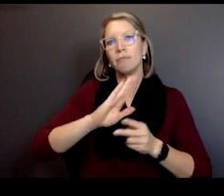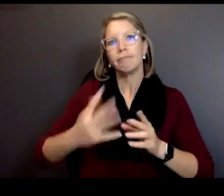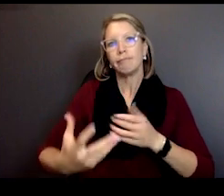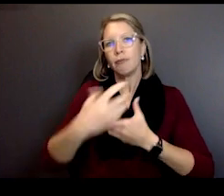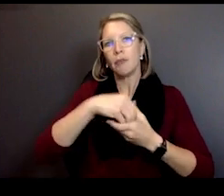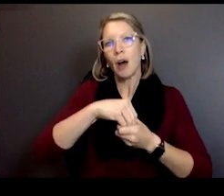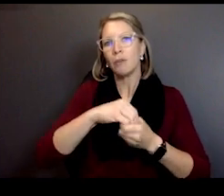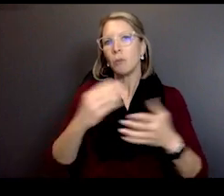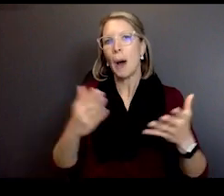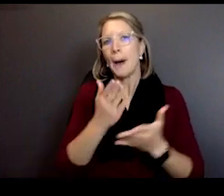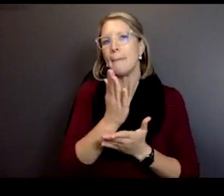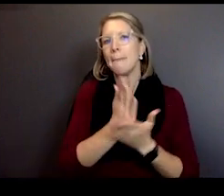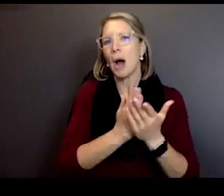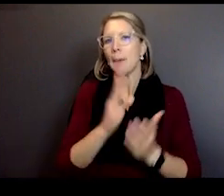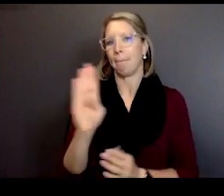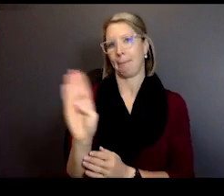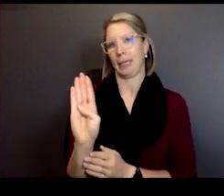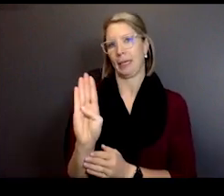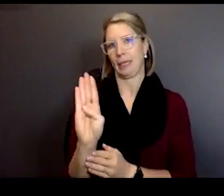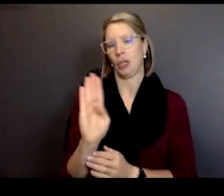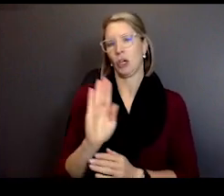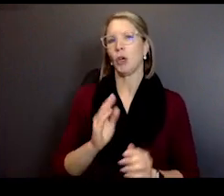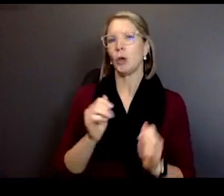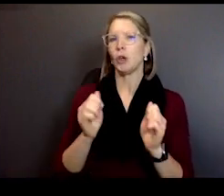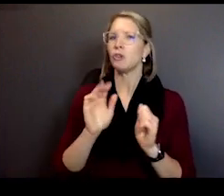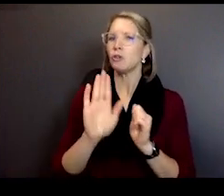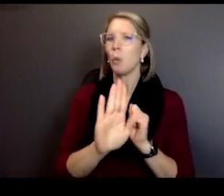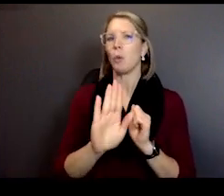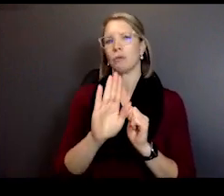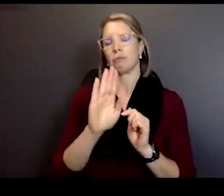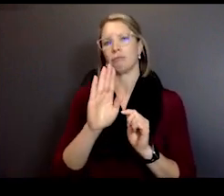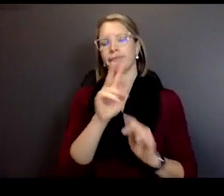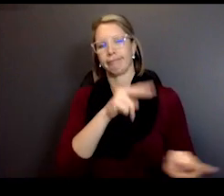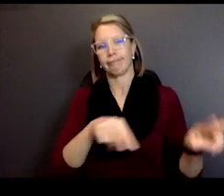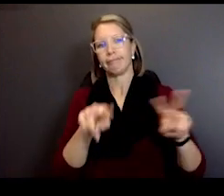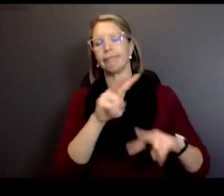the T2201 form using your best professional judgment.